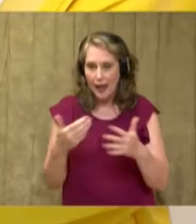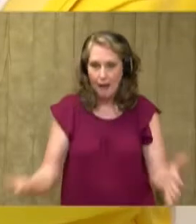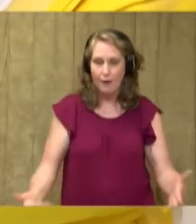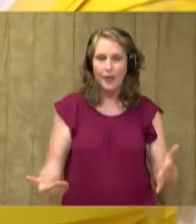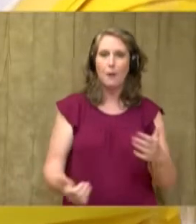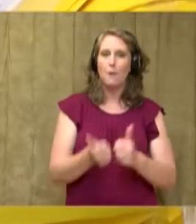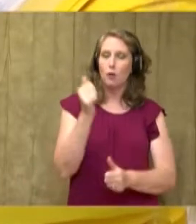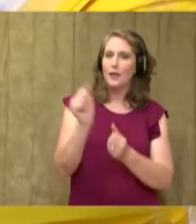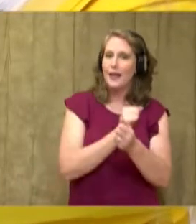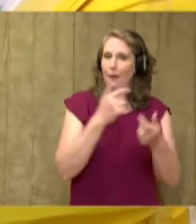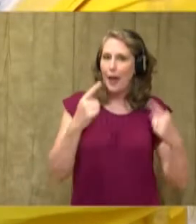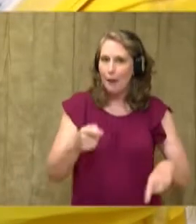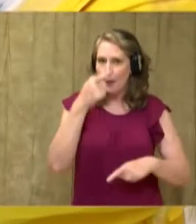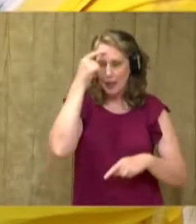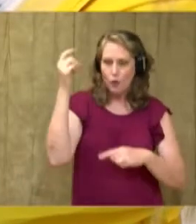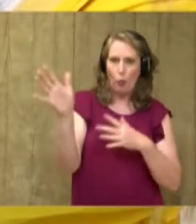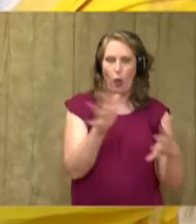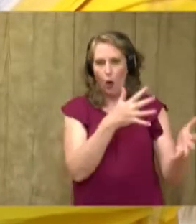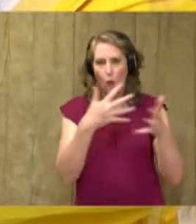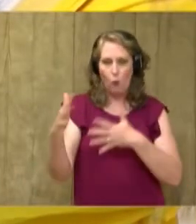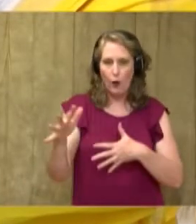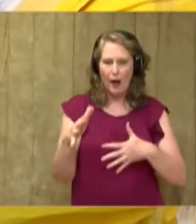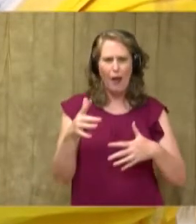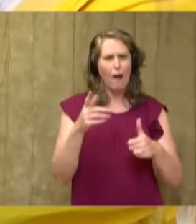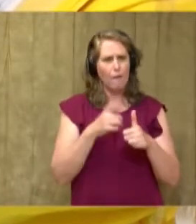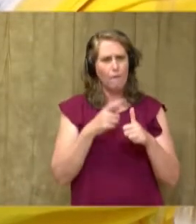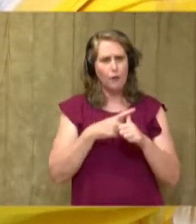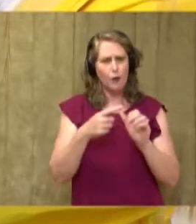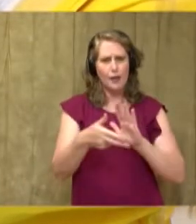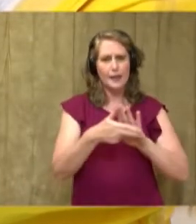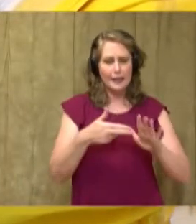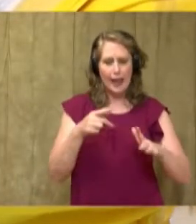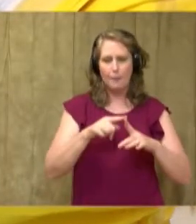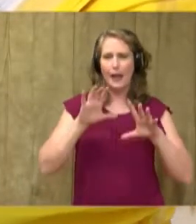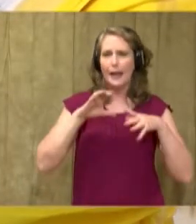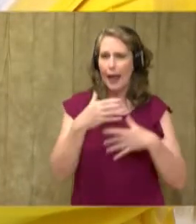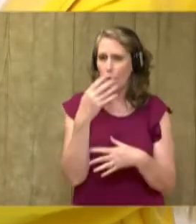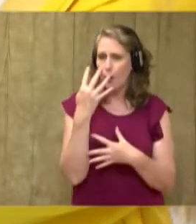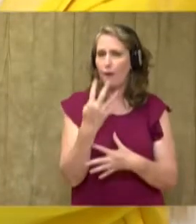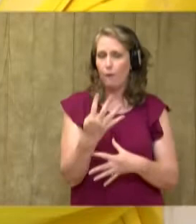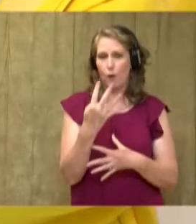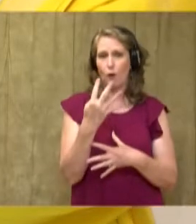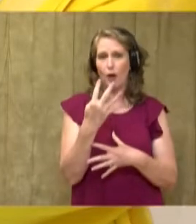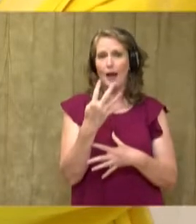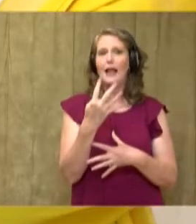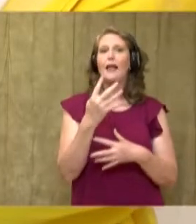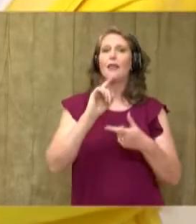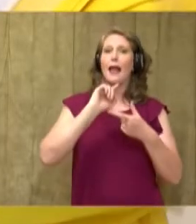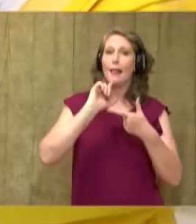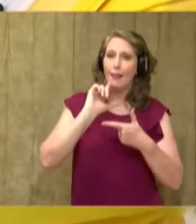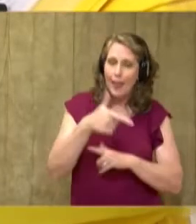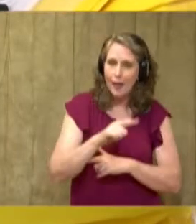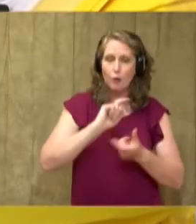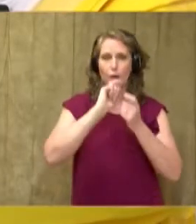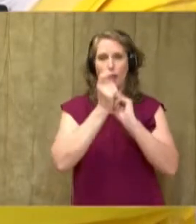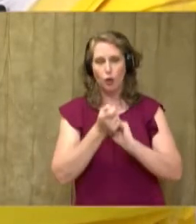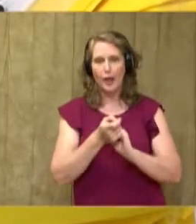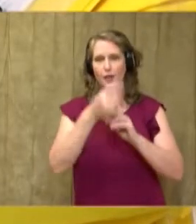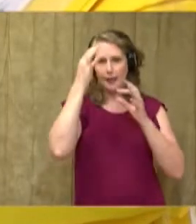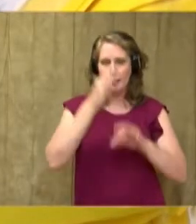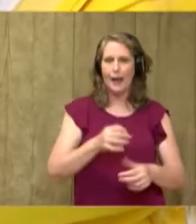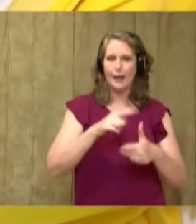fierce winds. Originally classified as a Category 4 hurricane, it was reclassified as a Category